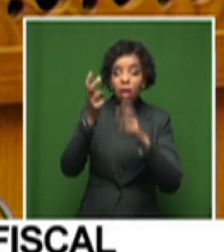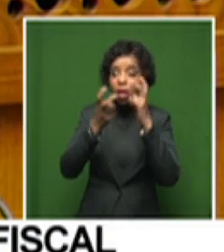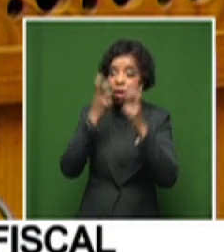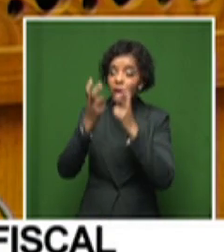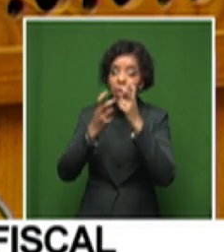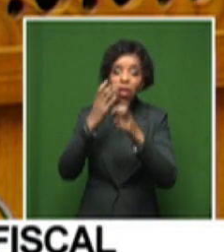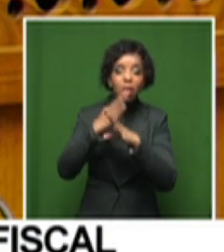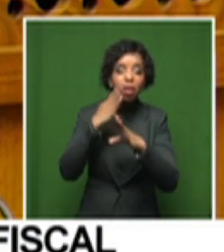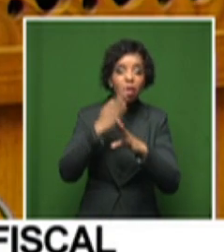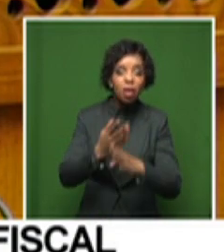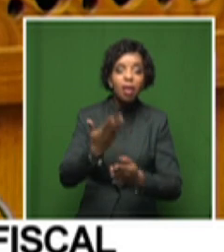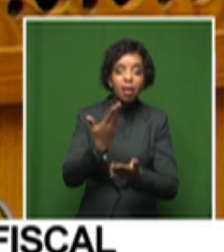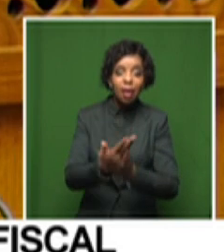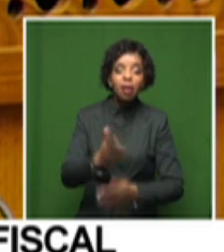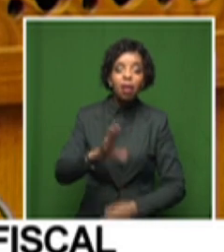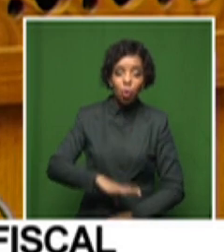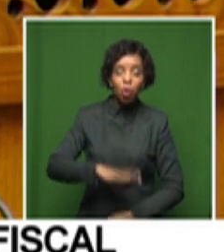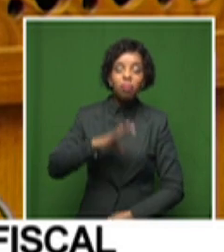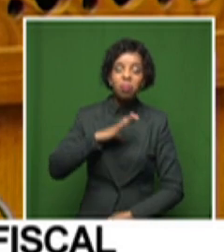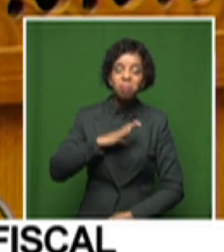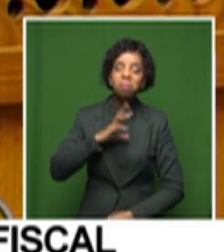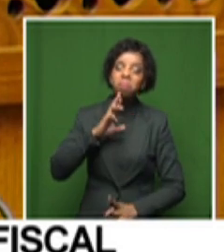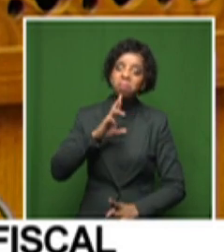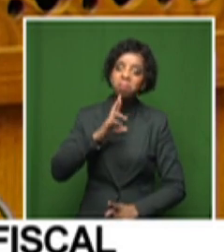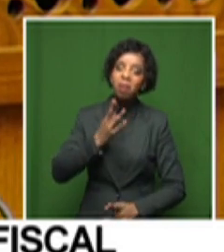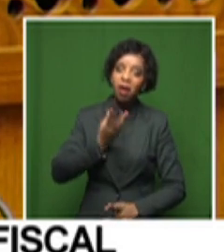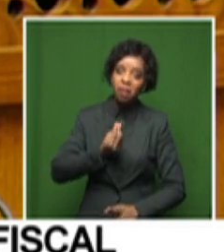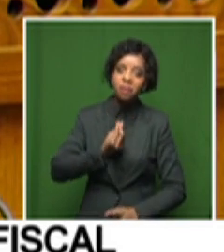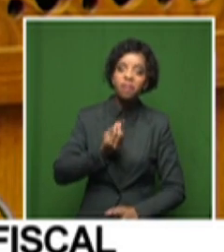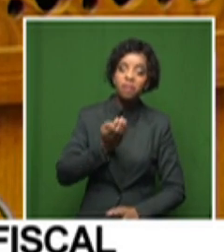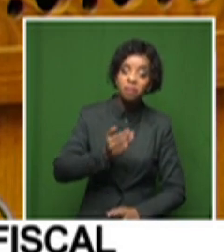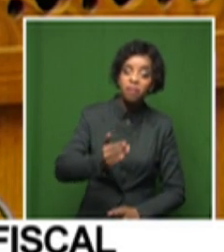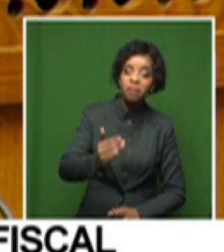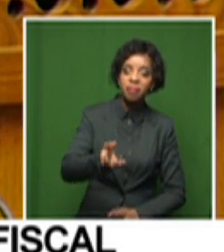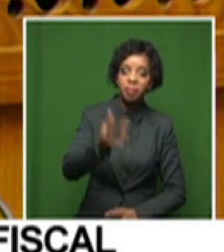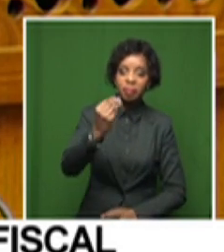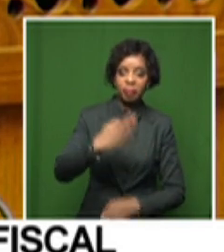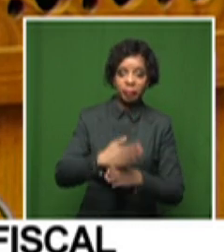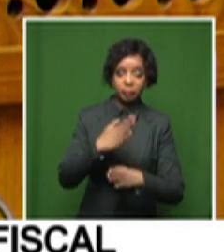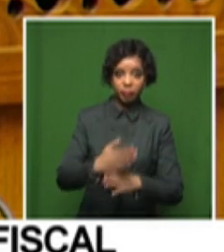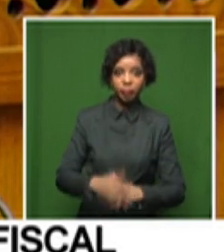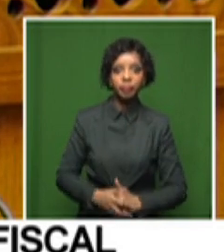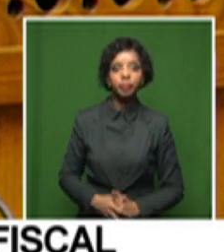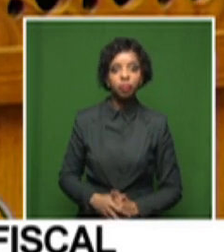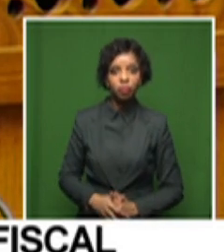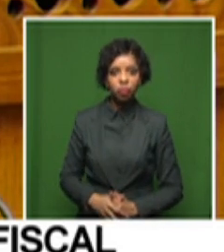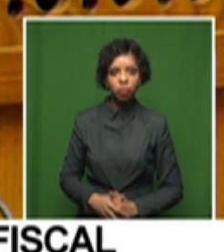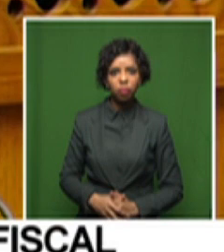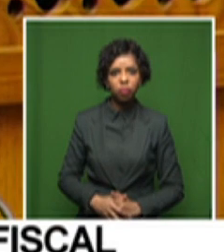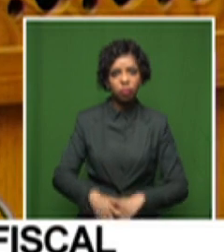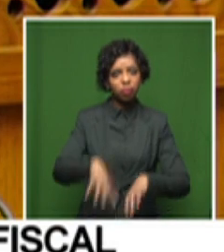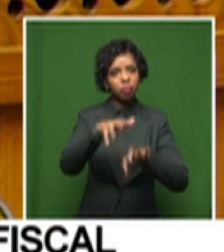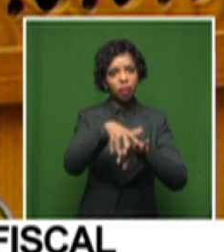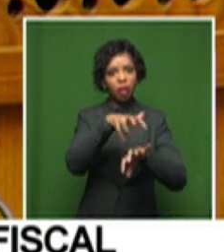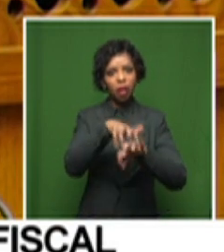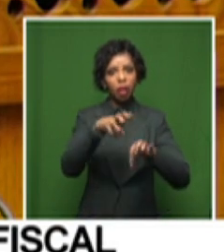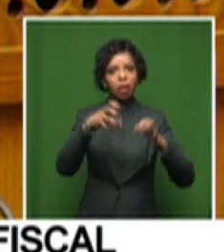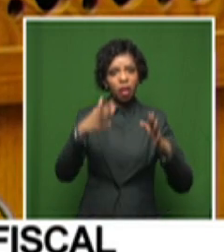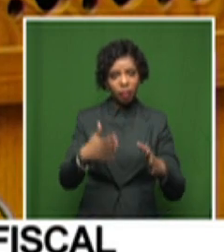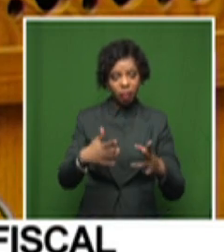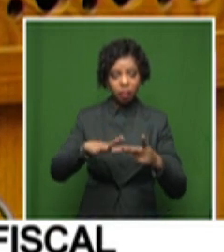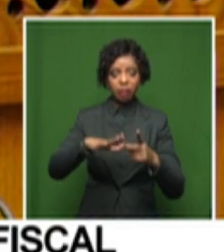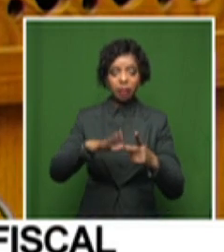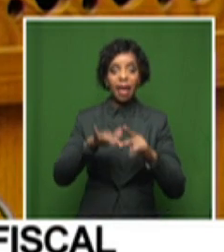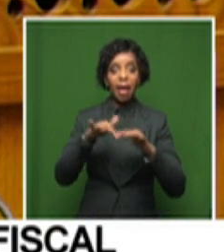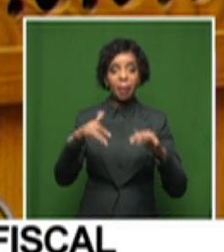Businesses which have been bruised by the lockdown and facing uncertainty. Farmers and farm workers who produce the food for the